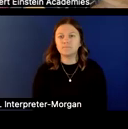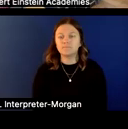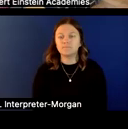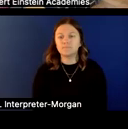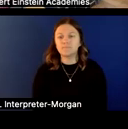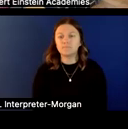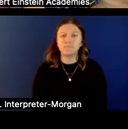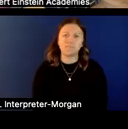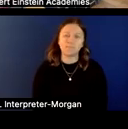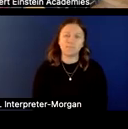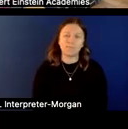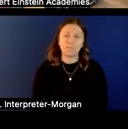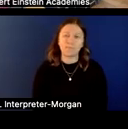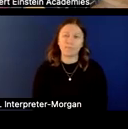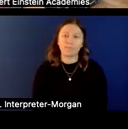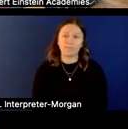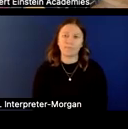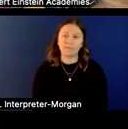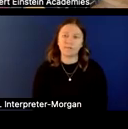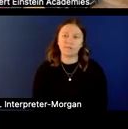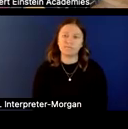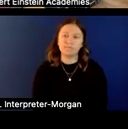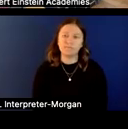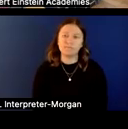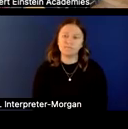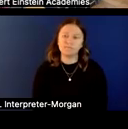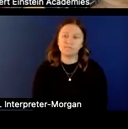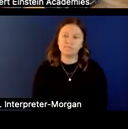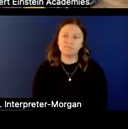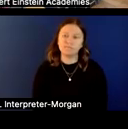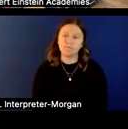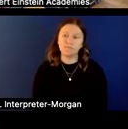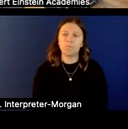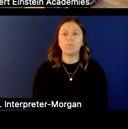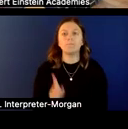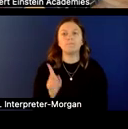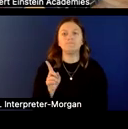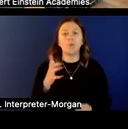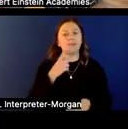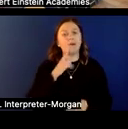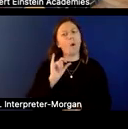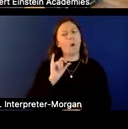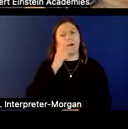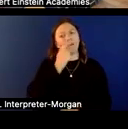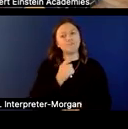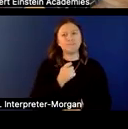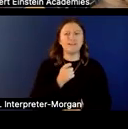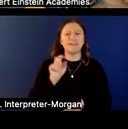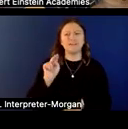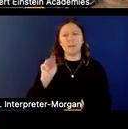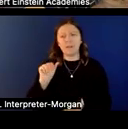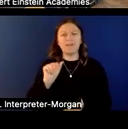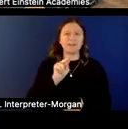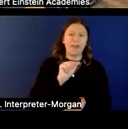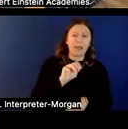So my Name ist. And this is already where it's like, oh, English and German is very similar. Name, Name, similar. We can also